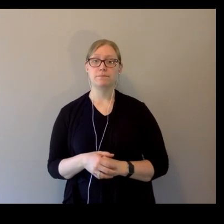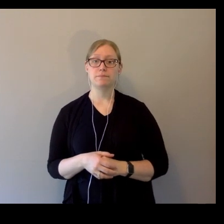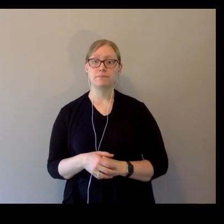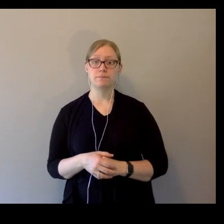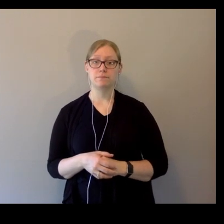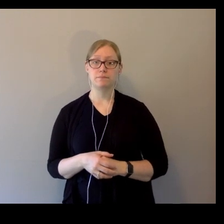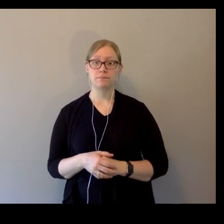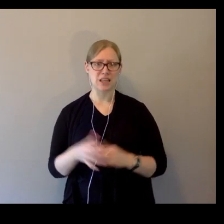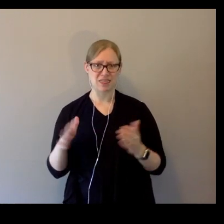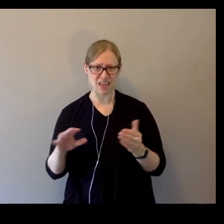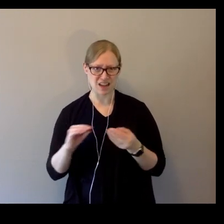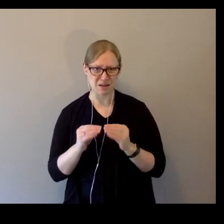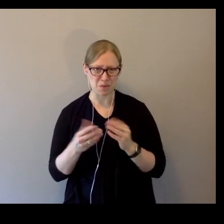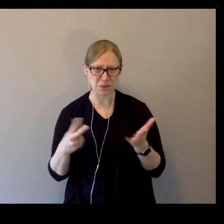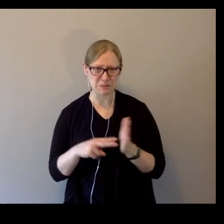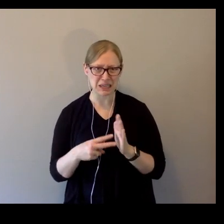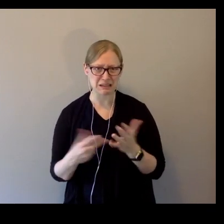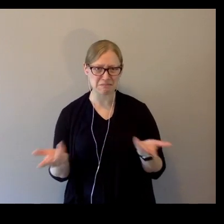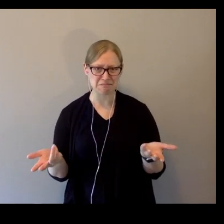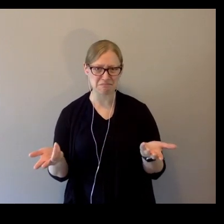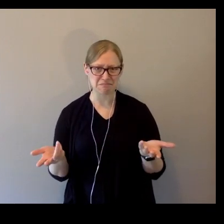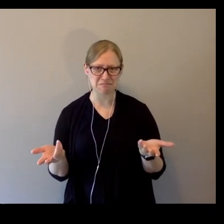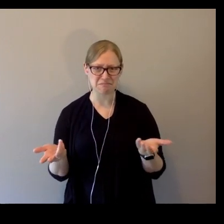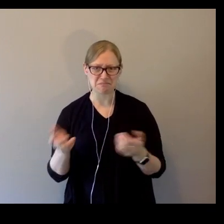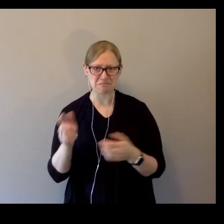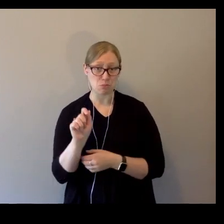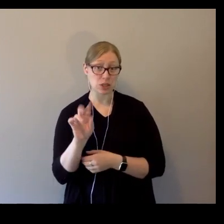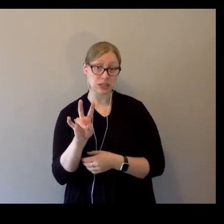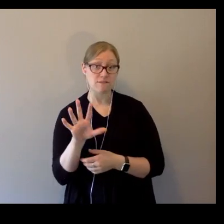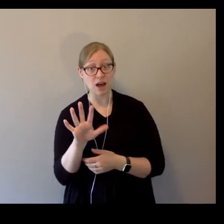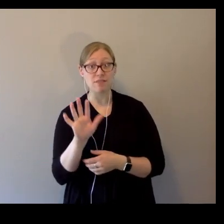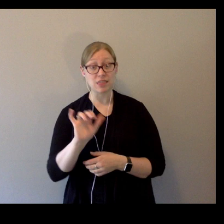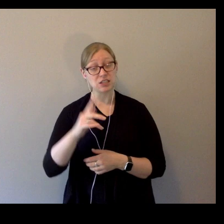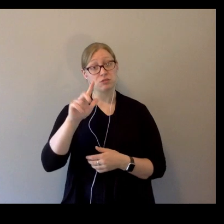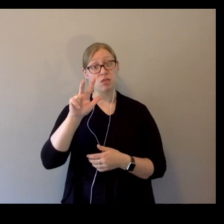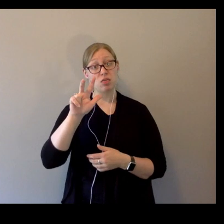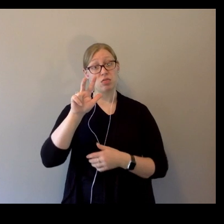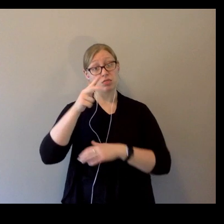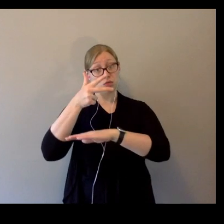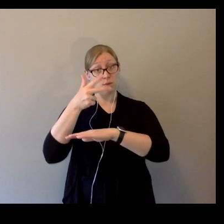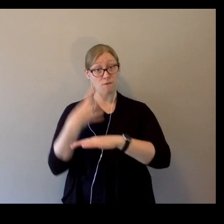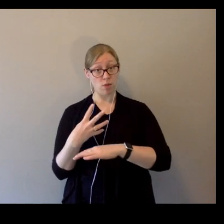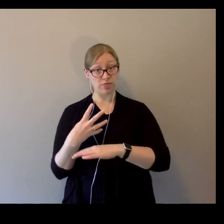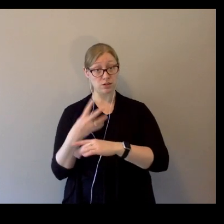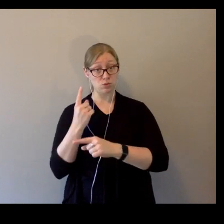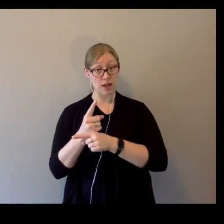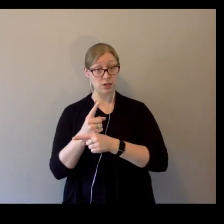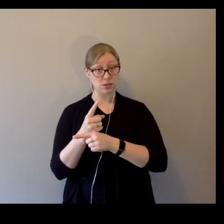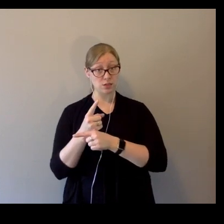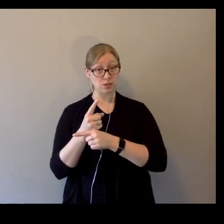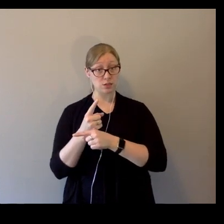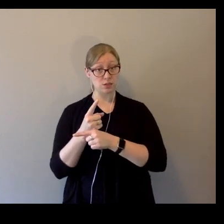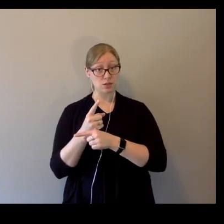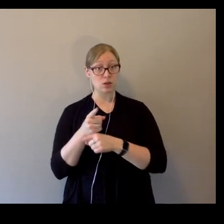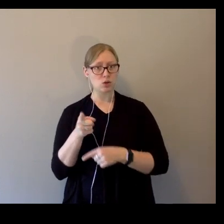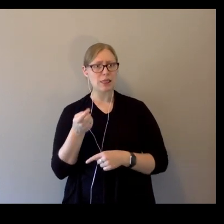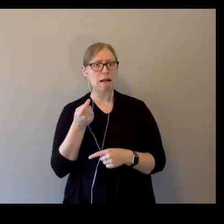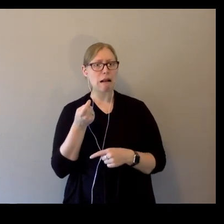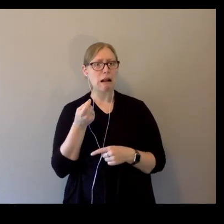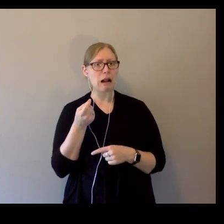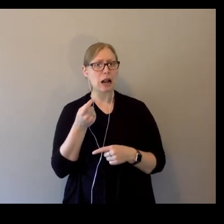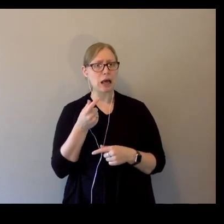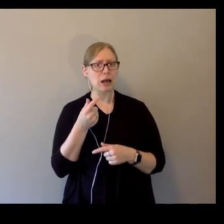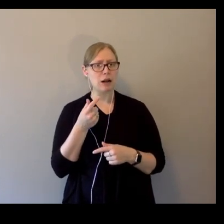So what does that number mean? Well, 0.75 would be 3/4. So we could think of this as just being a little less steep